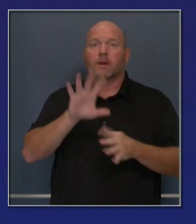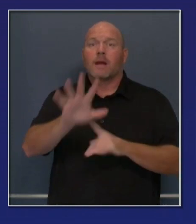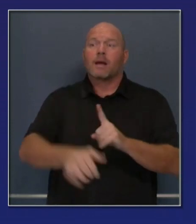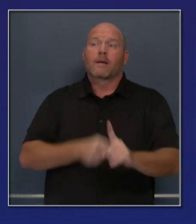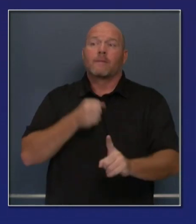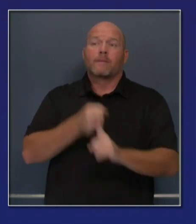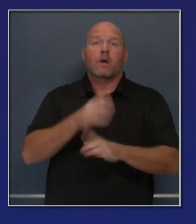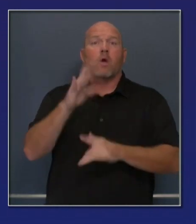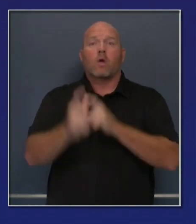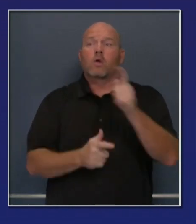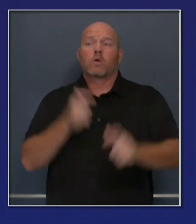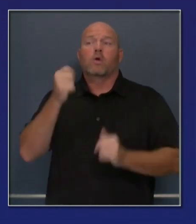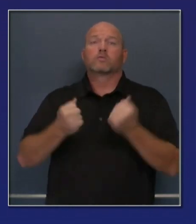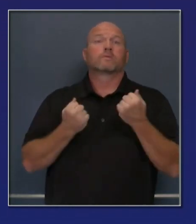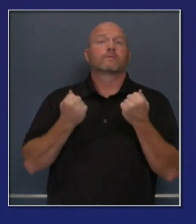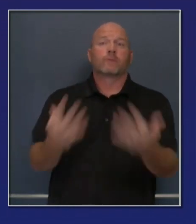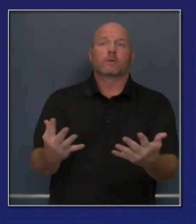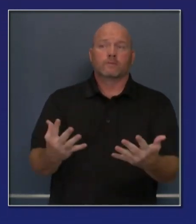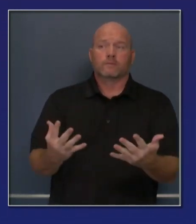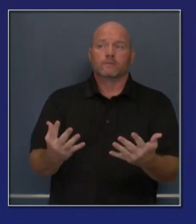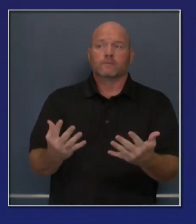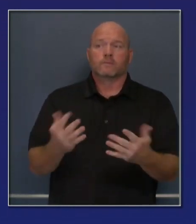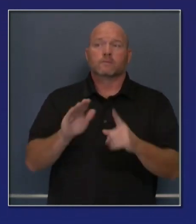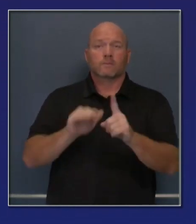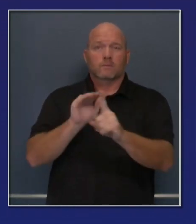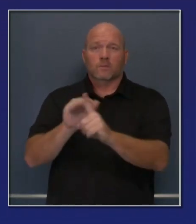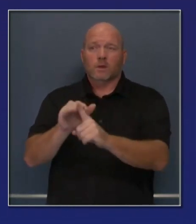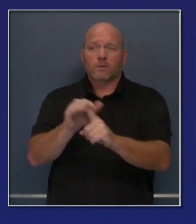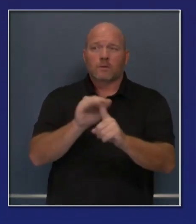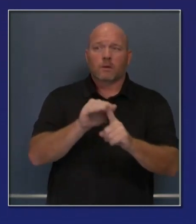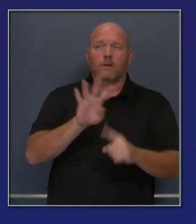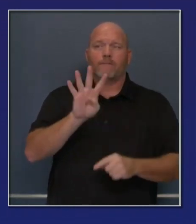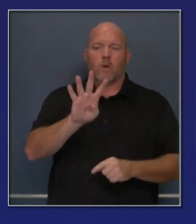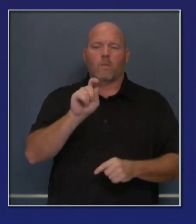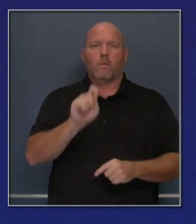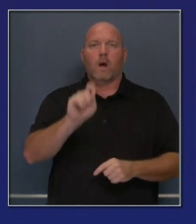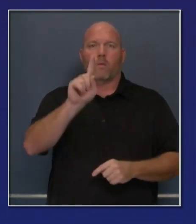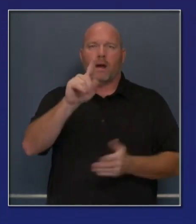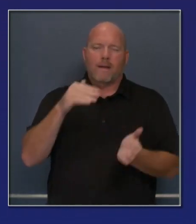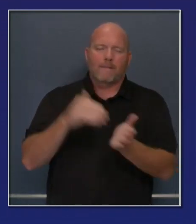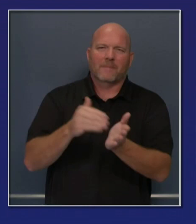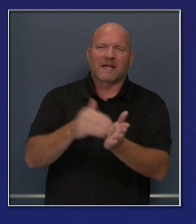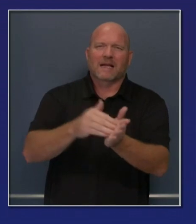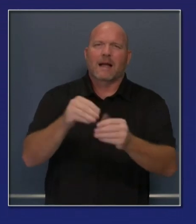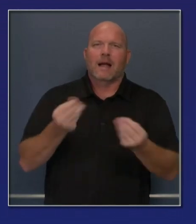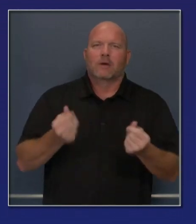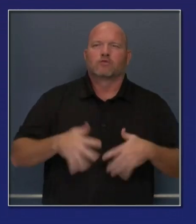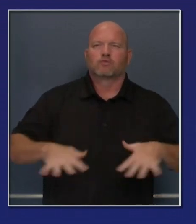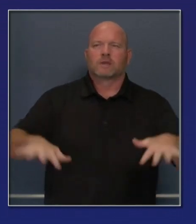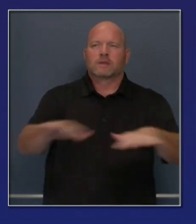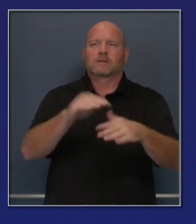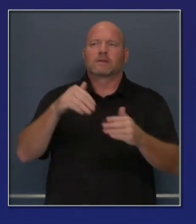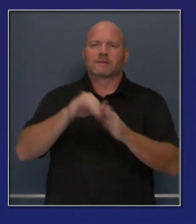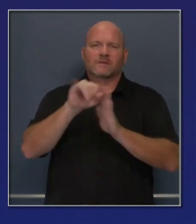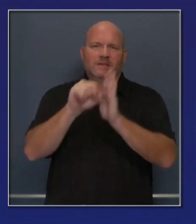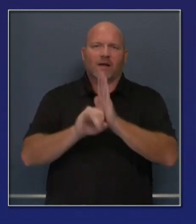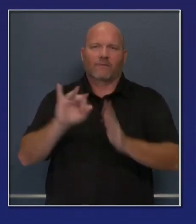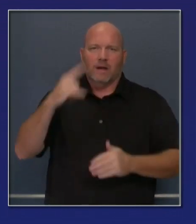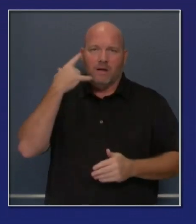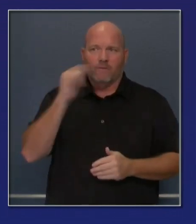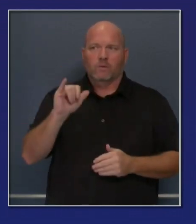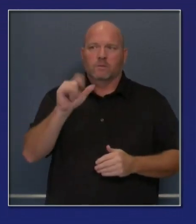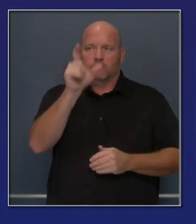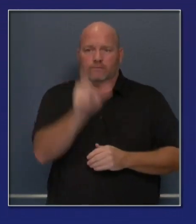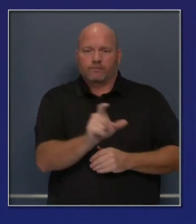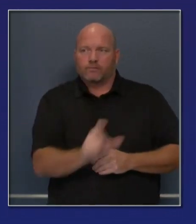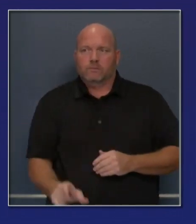larger wildfires and remind you in the aggregate some 4.1 million acres now burned in the state of California. We're currently dealing